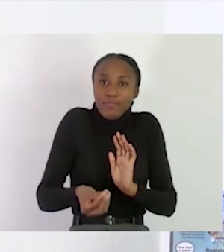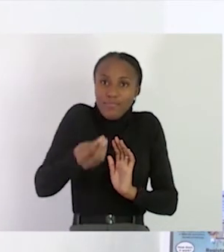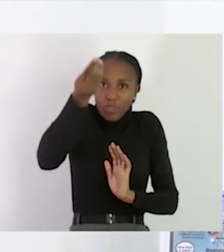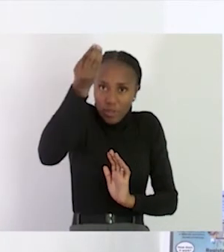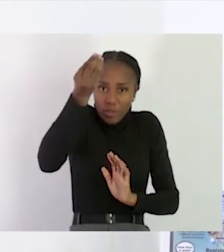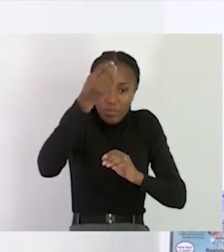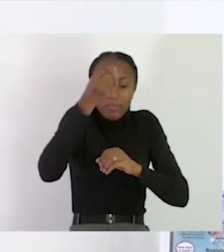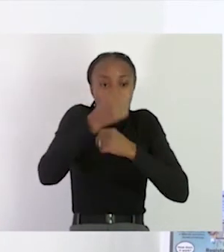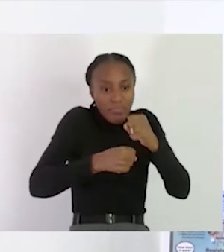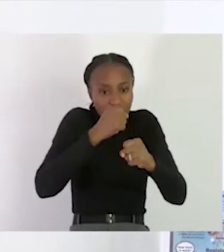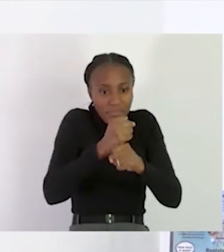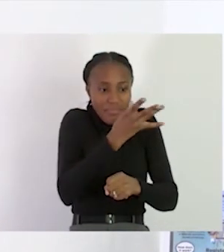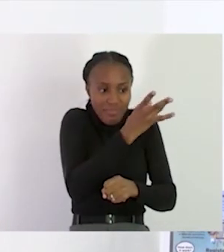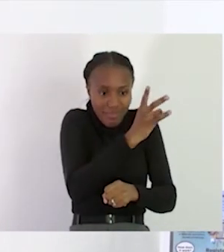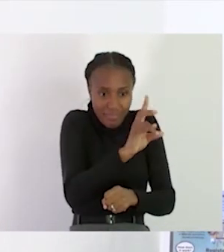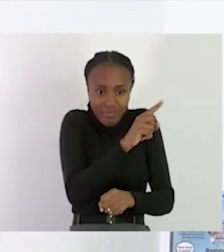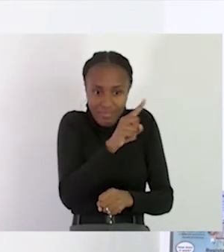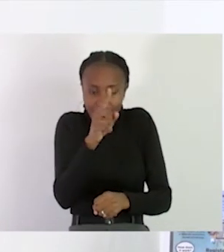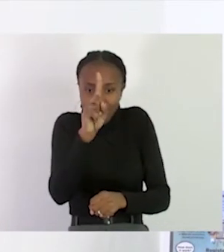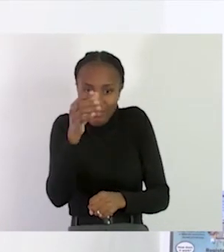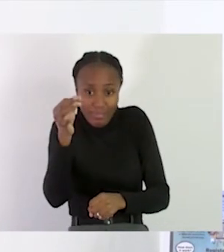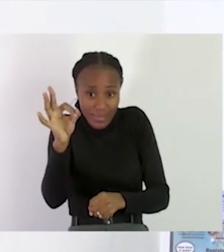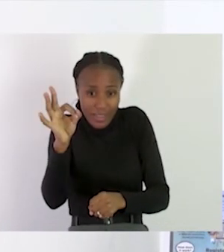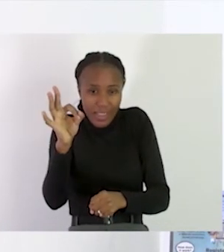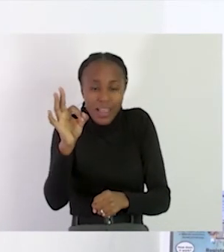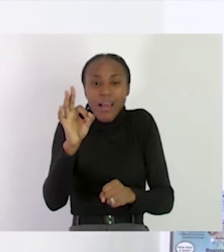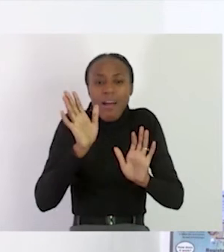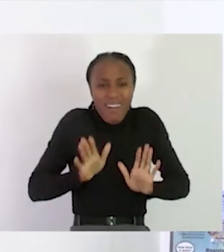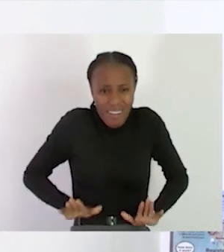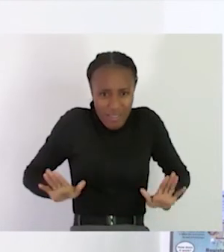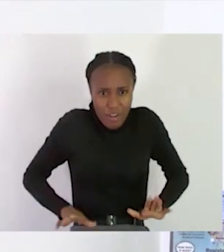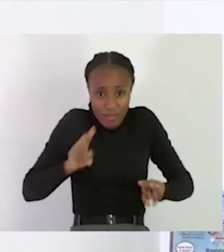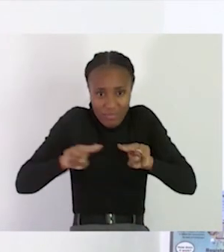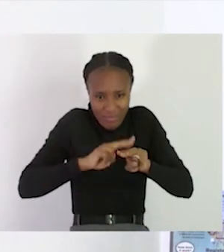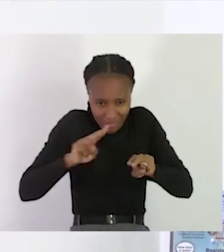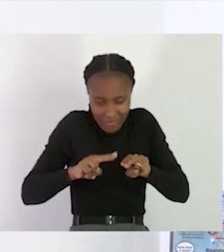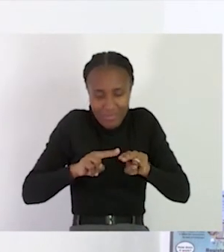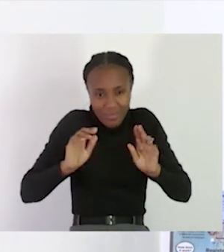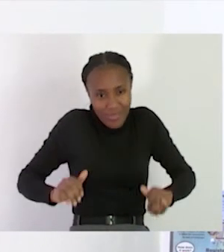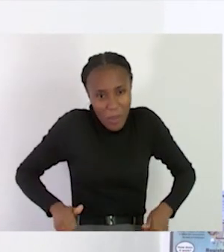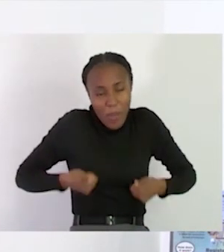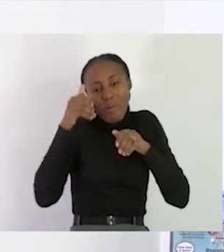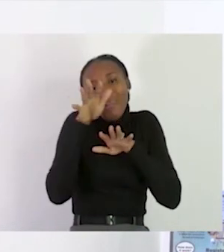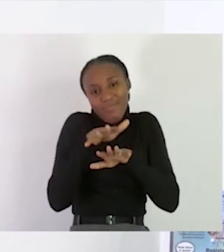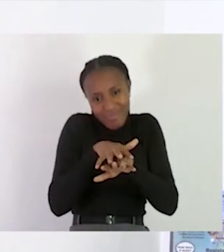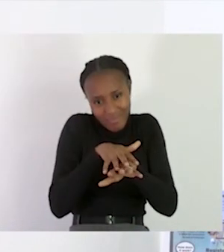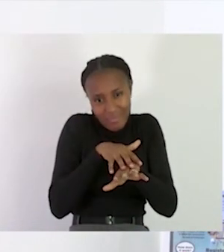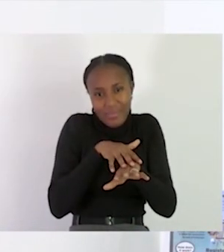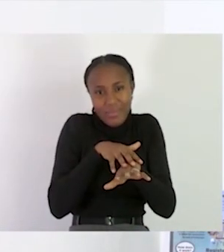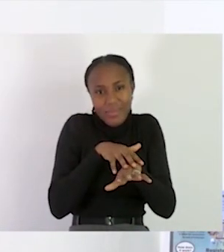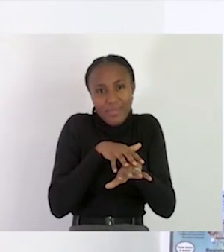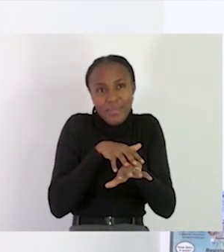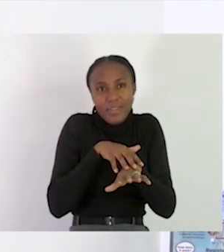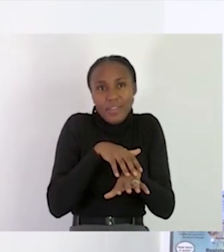7 to ages 19. Girls usually mature before the boys. But during that time,